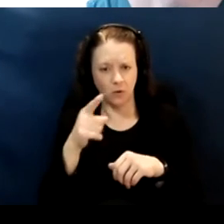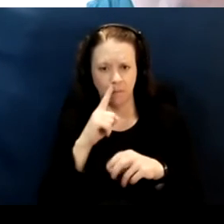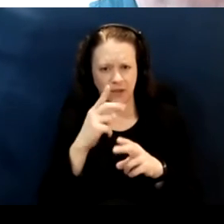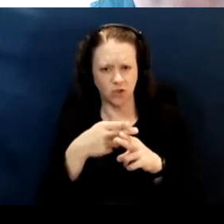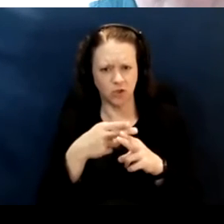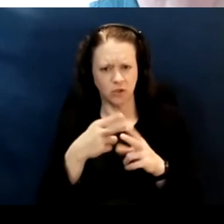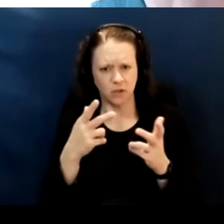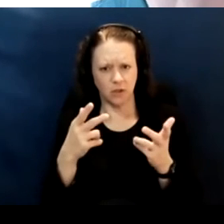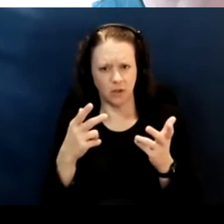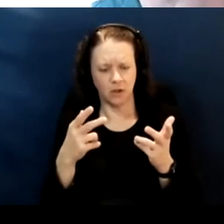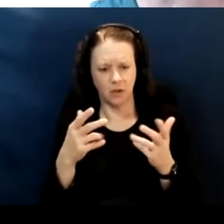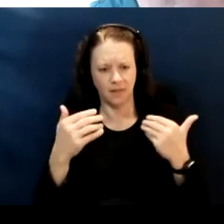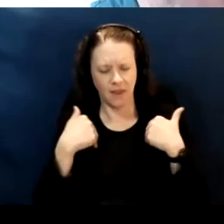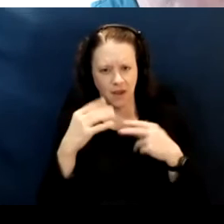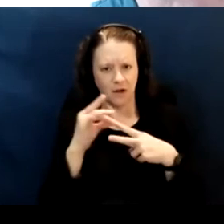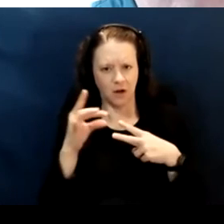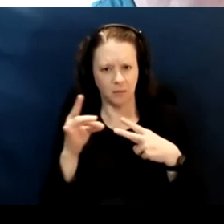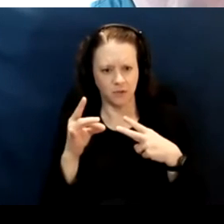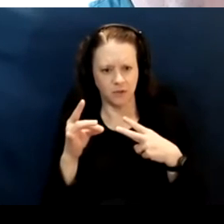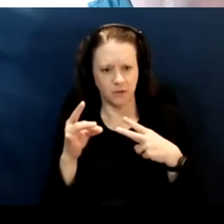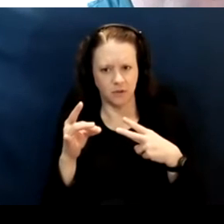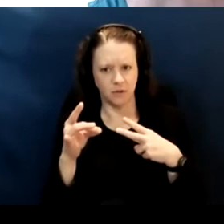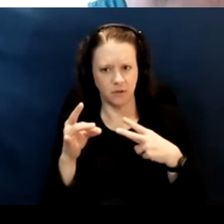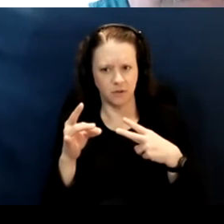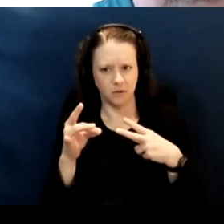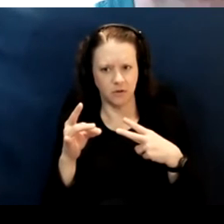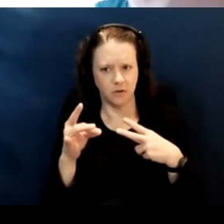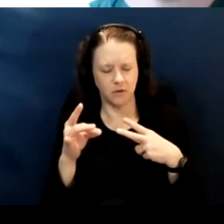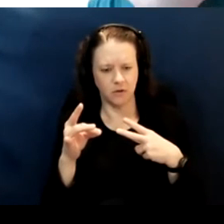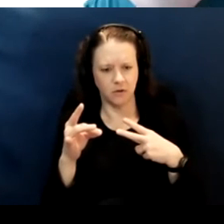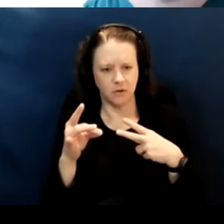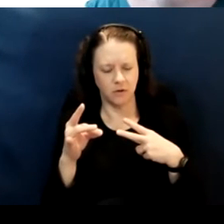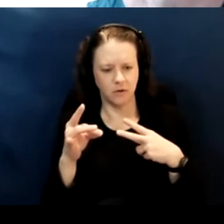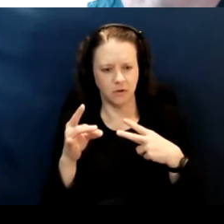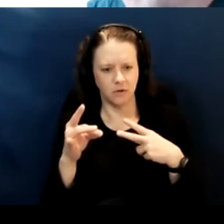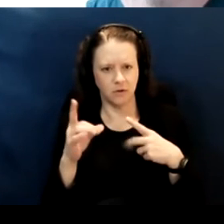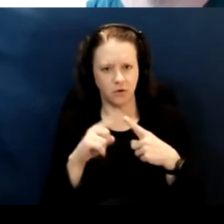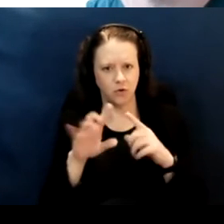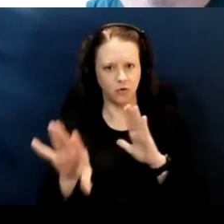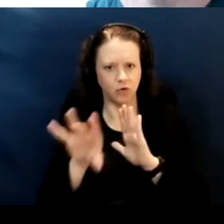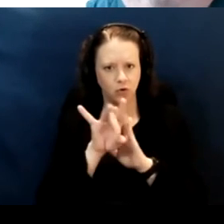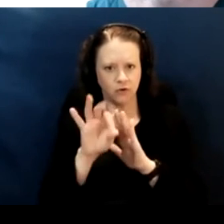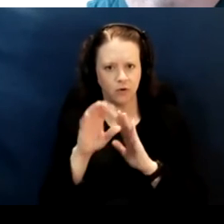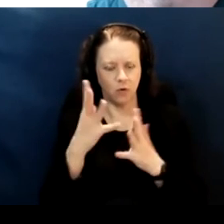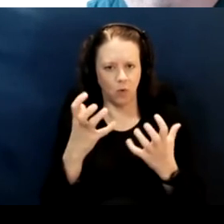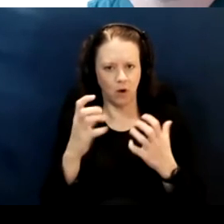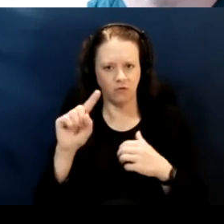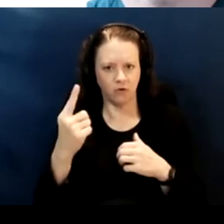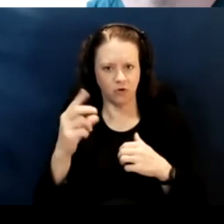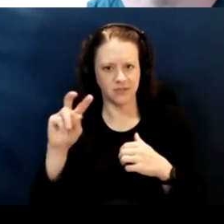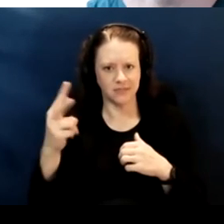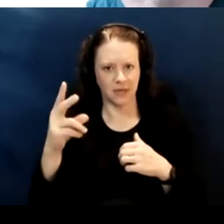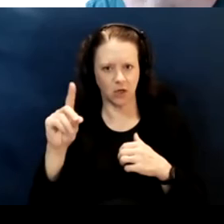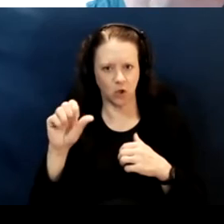was an option to choose if you want your first or second dose on my turn now.